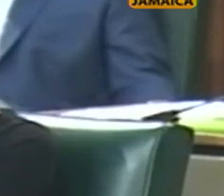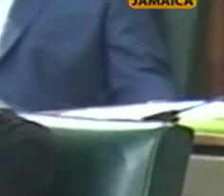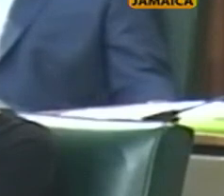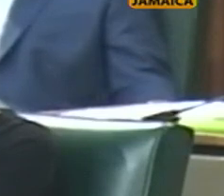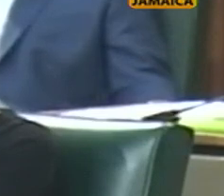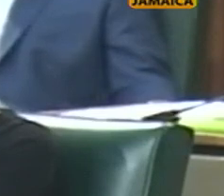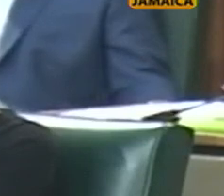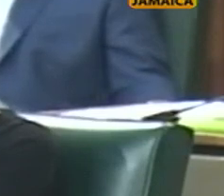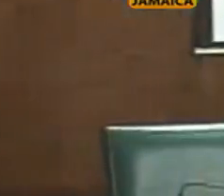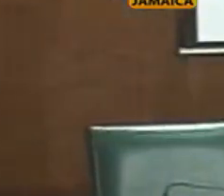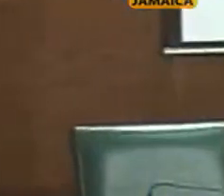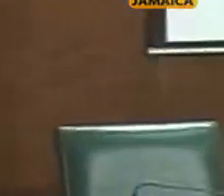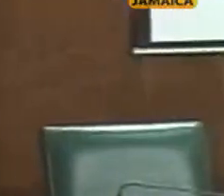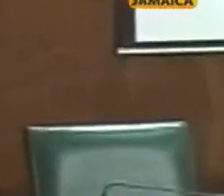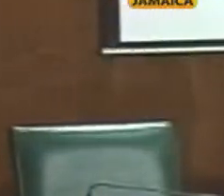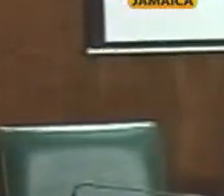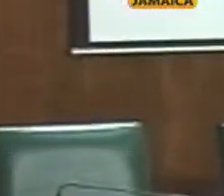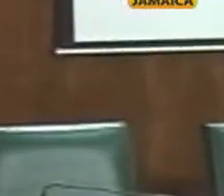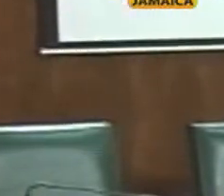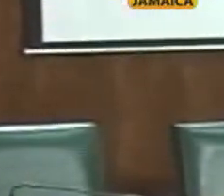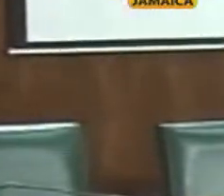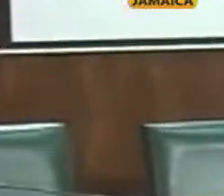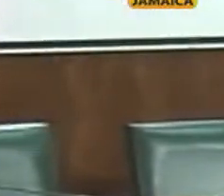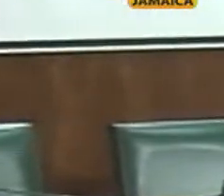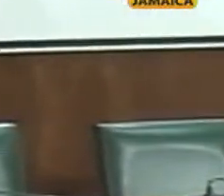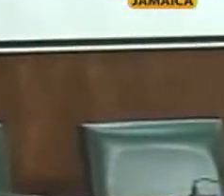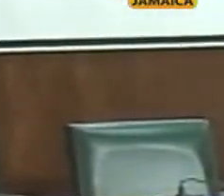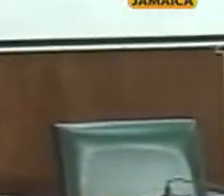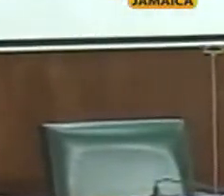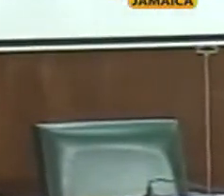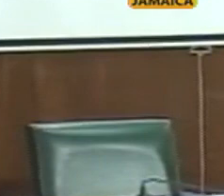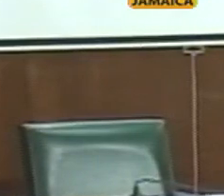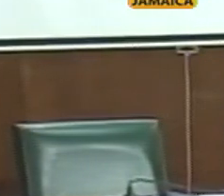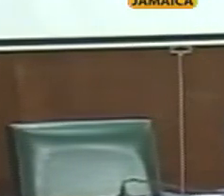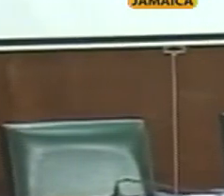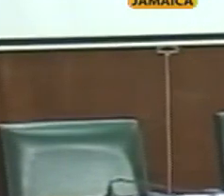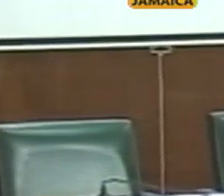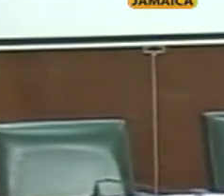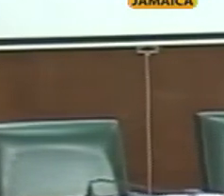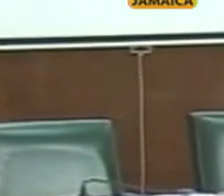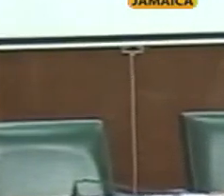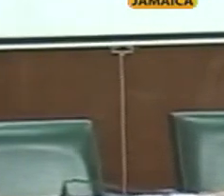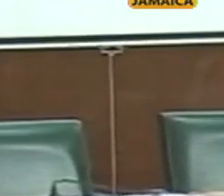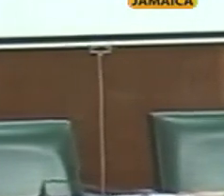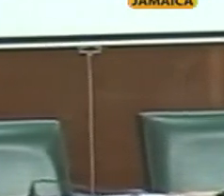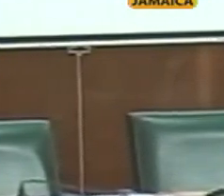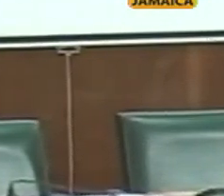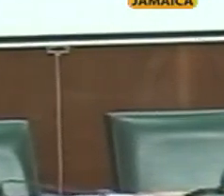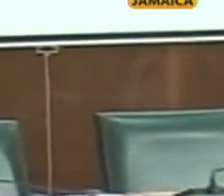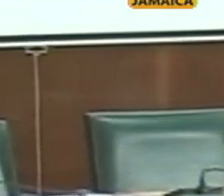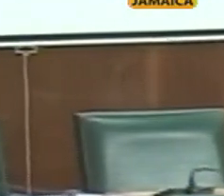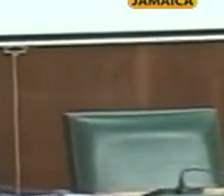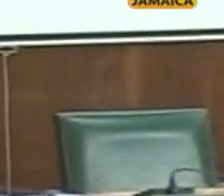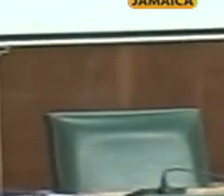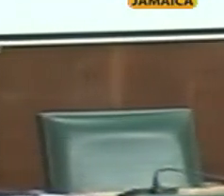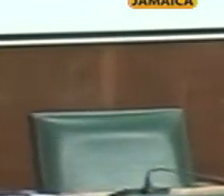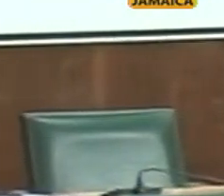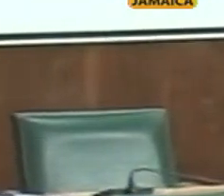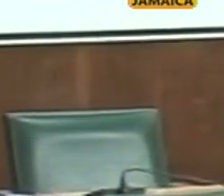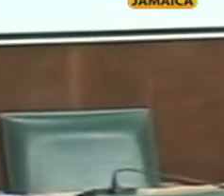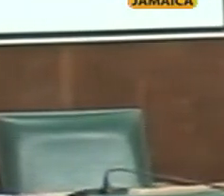Community Development Measures, the Denham Town Community Zone, Extension of Period Operation number 6, Order Resolution